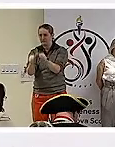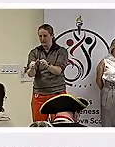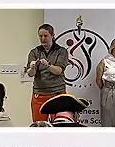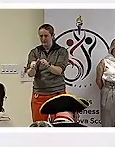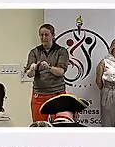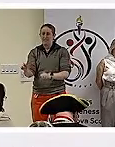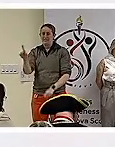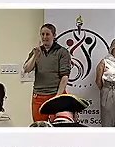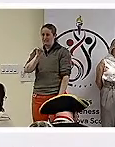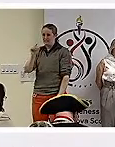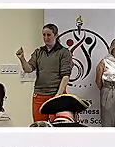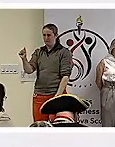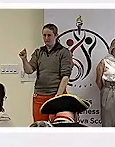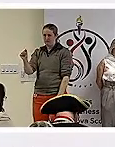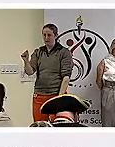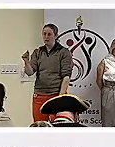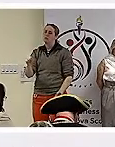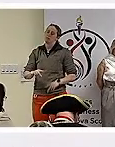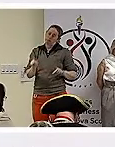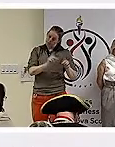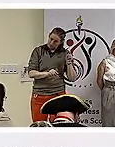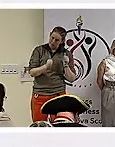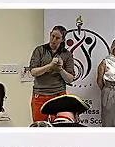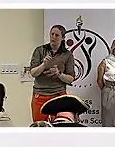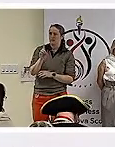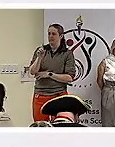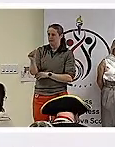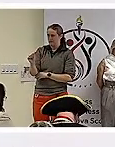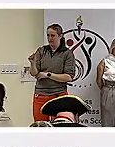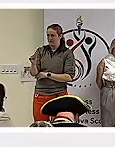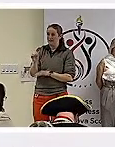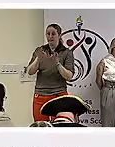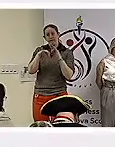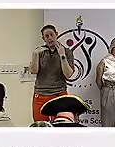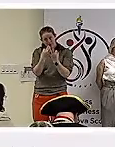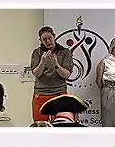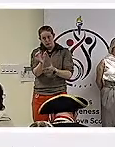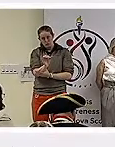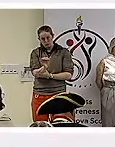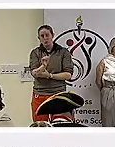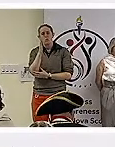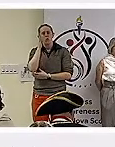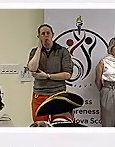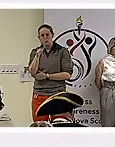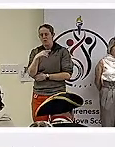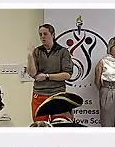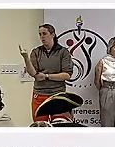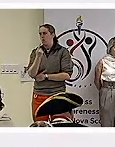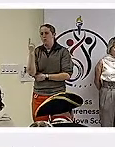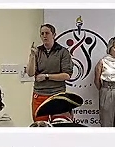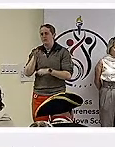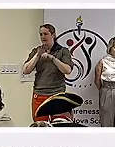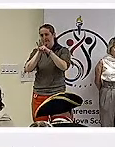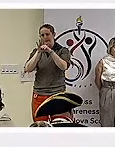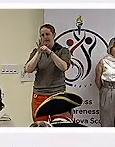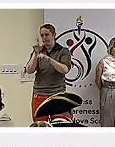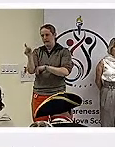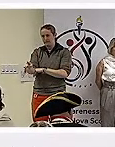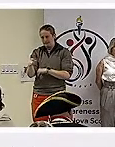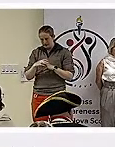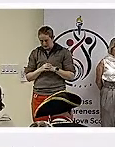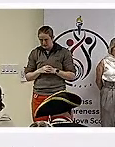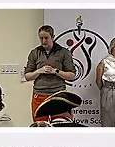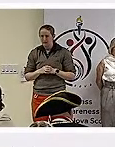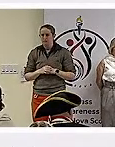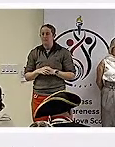have, people with disabilities and their families are always going to have to advocate. But when we can create